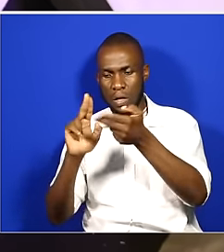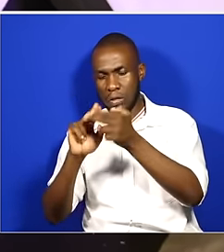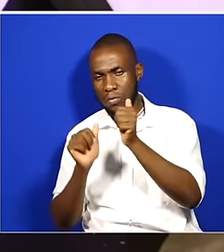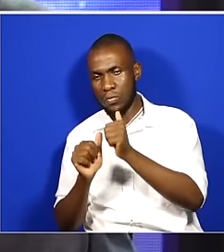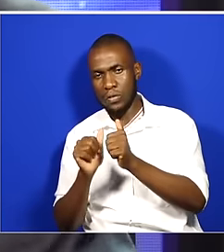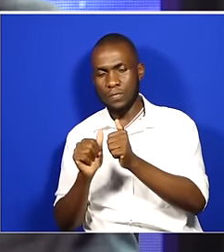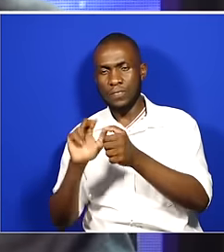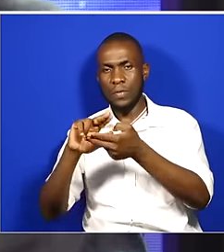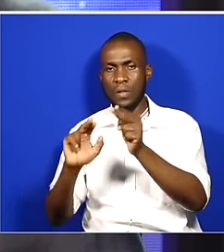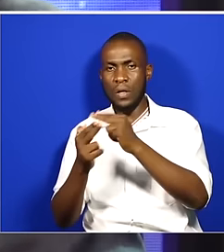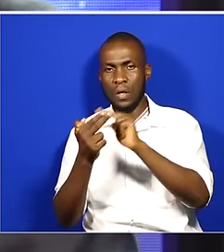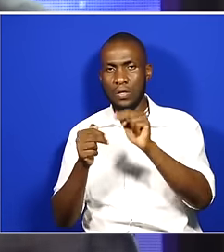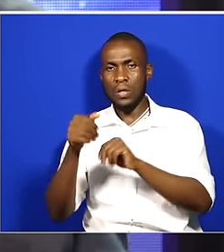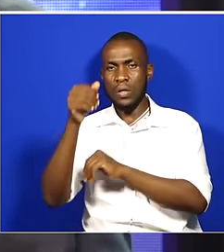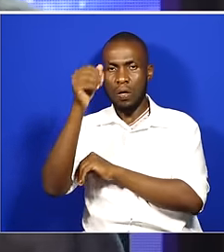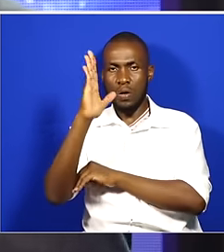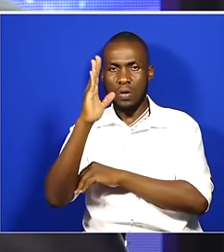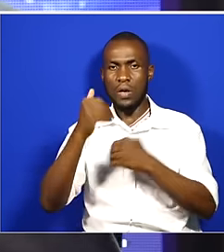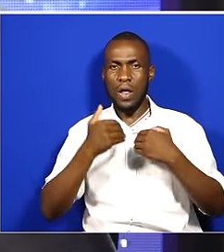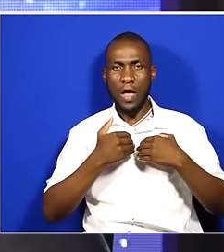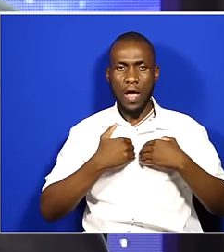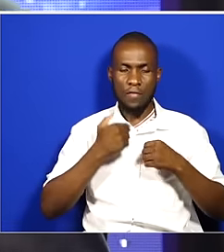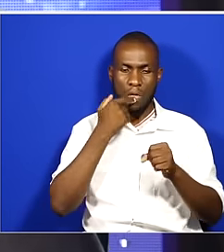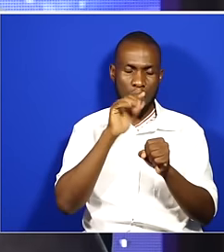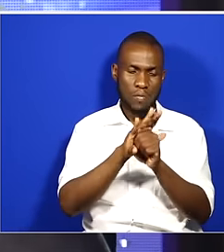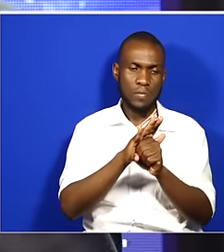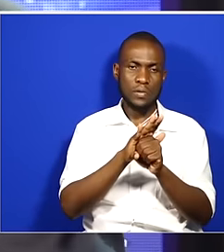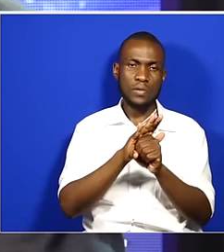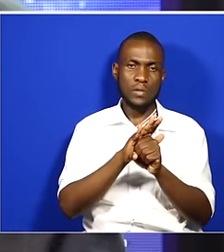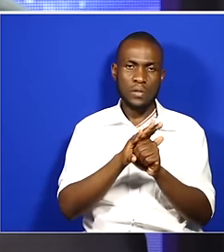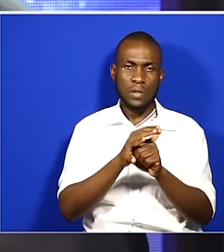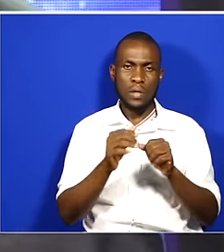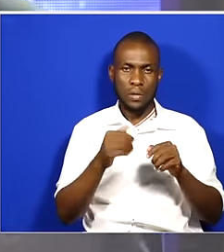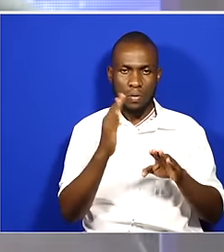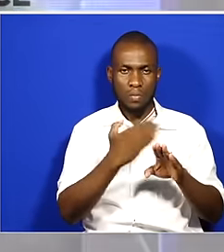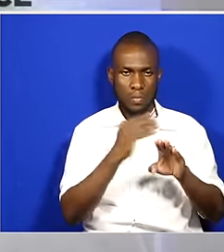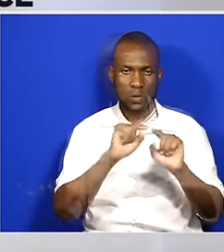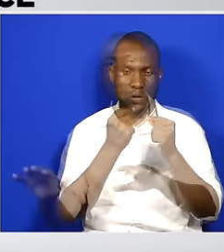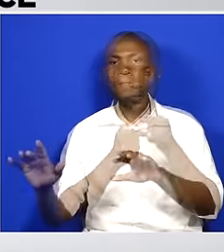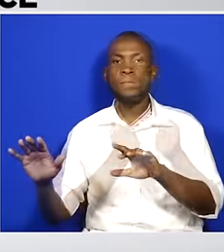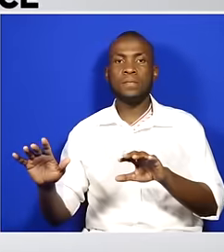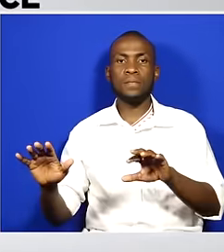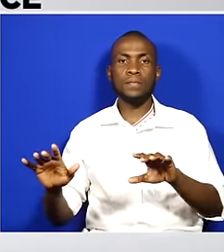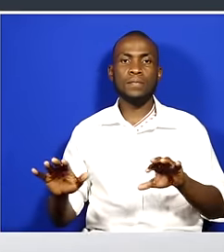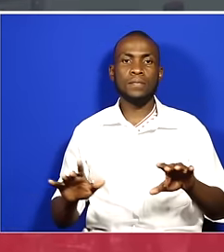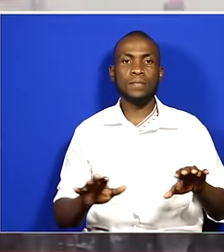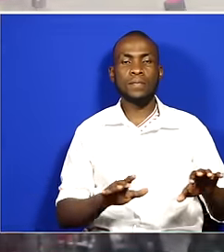hashtag today, which is hashtag God has promised. Over to you, worship team.